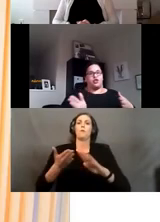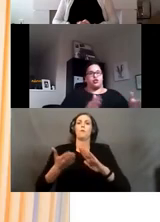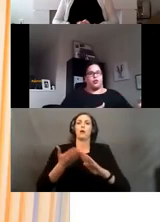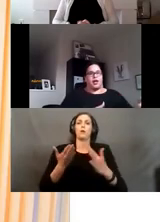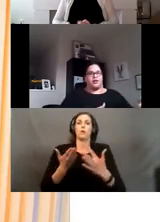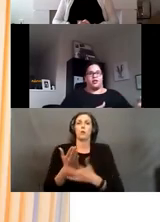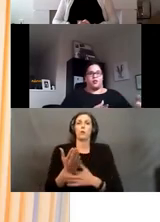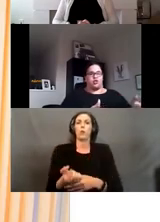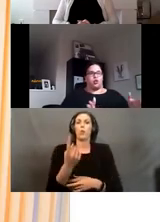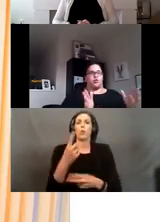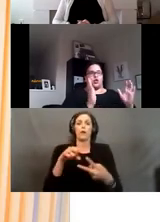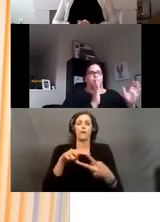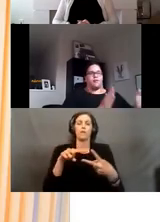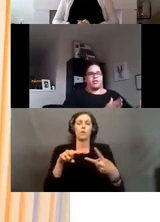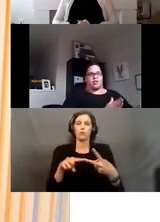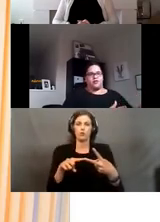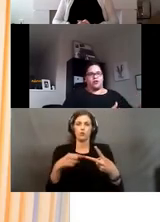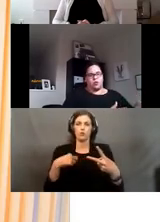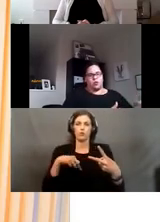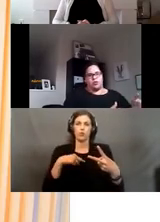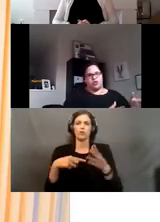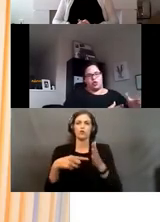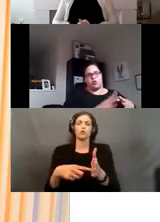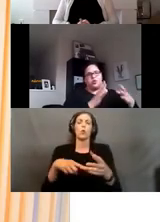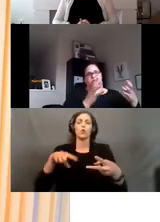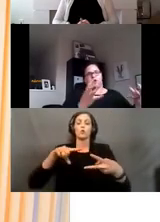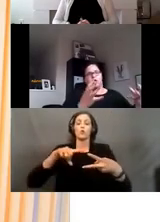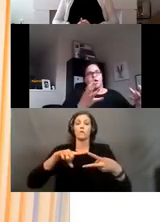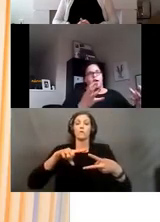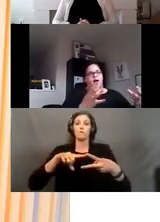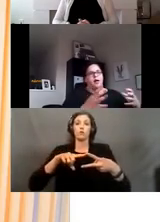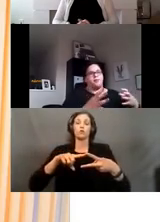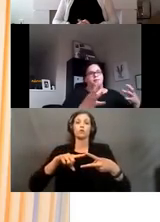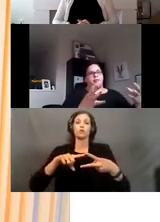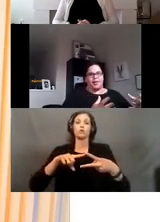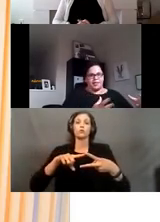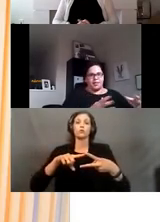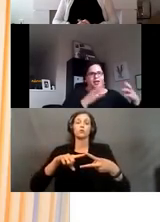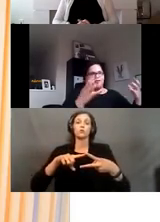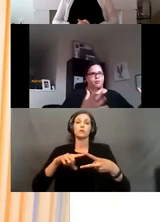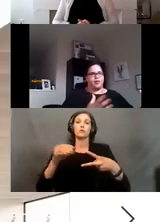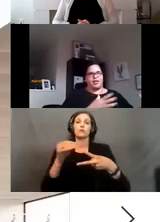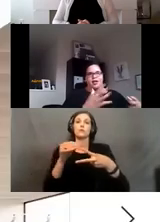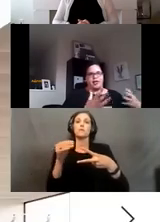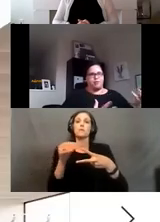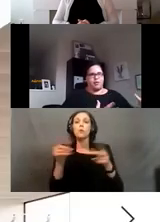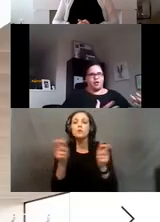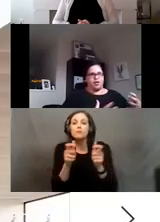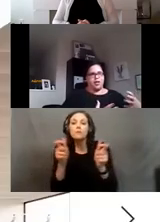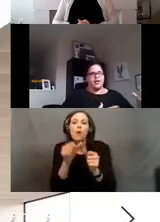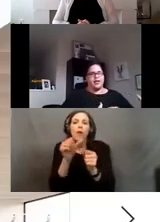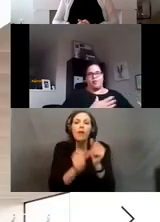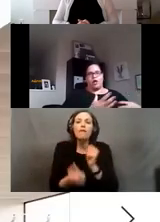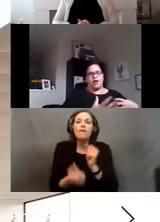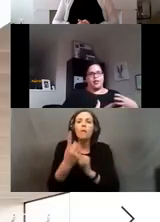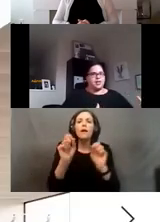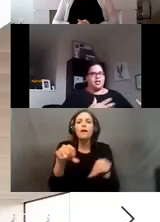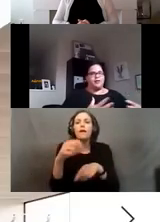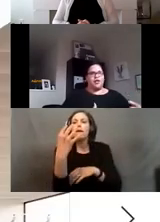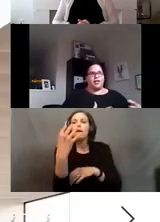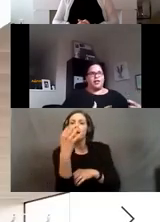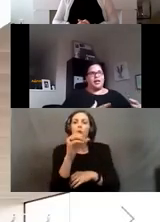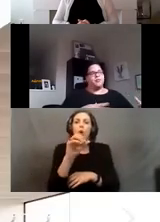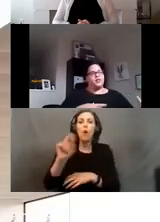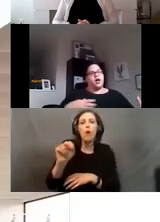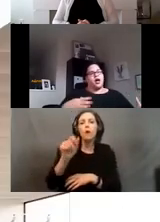one of the two modalities we've shown. So obviously, the first one we've shown was more intimate, everybody can kind of be on camera and